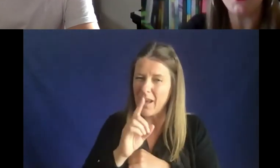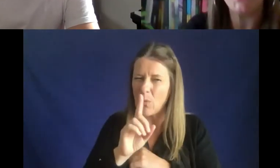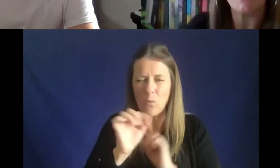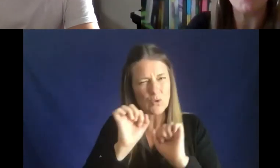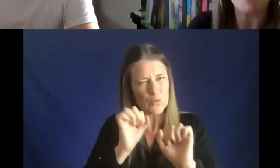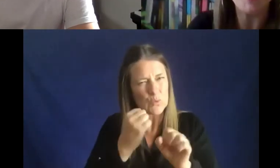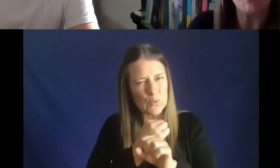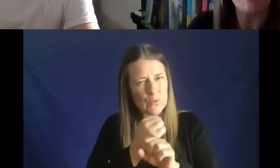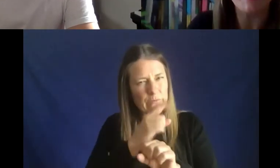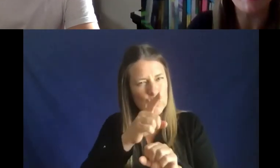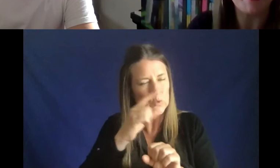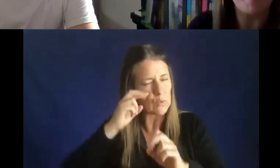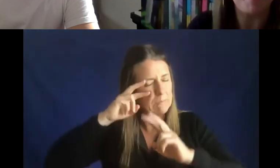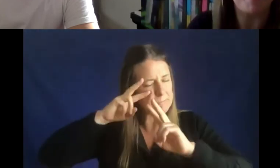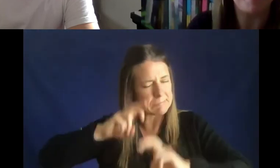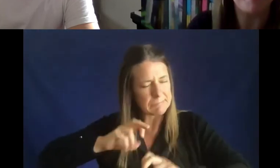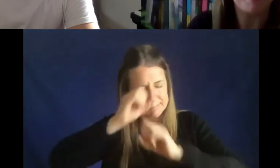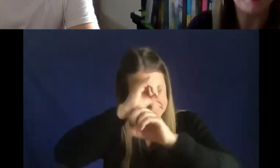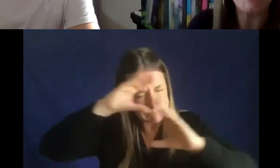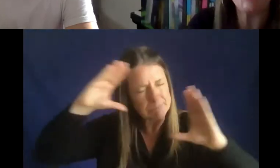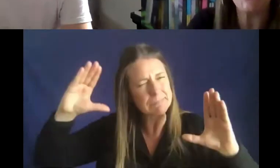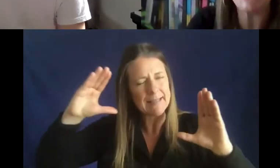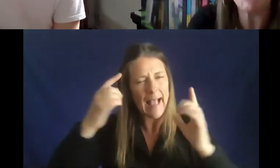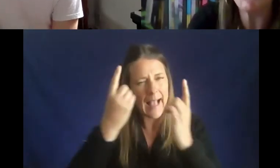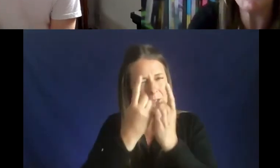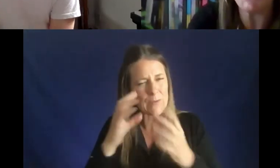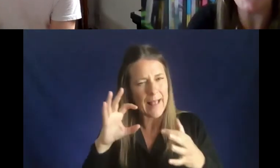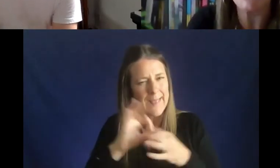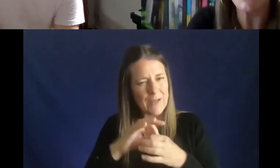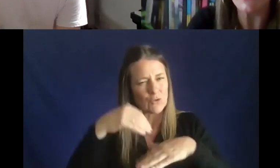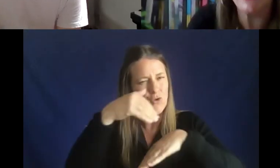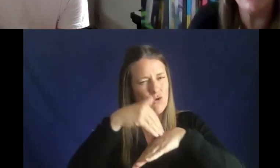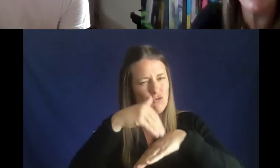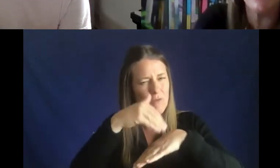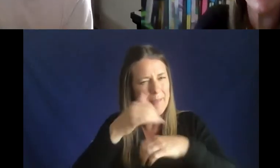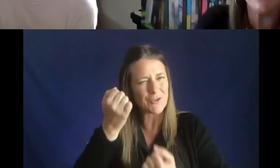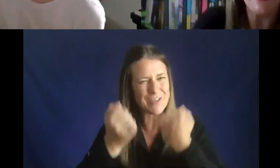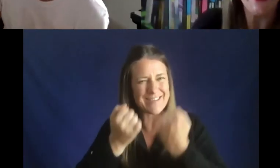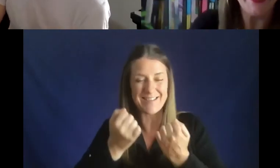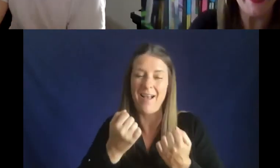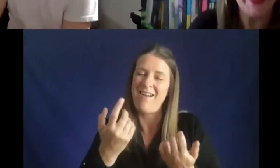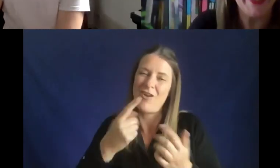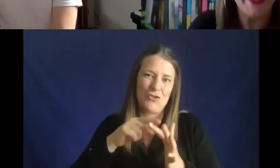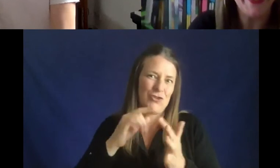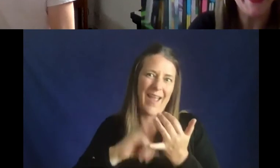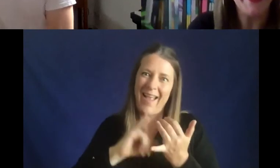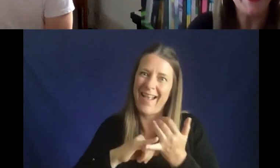understanding of issues in the criminal justice system? Mm-hmm. That's such a tutor question, Jess.